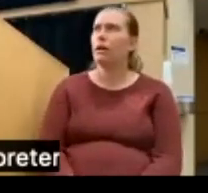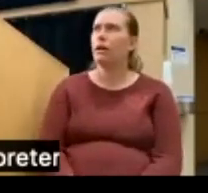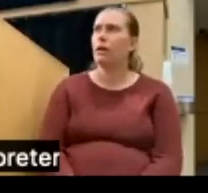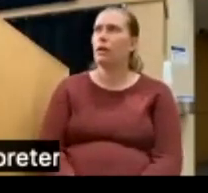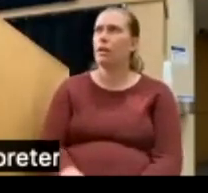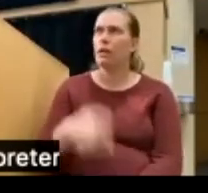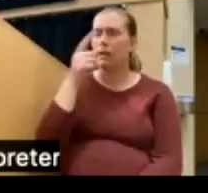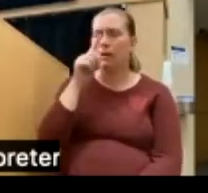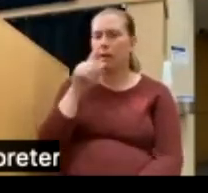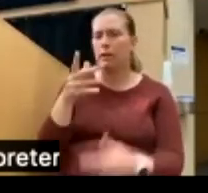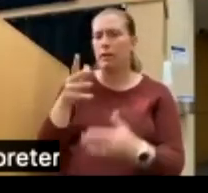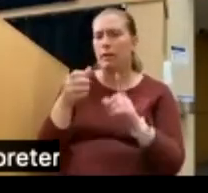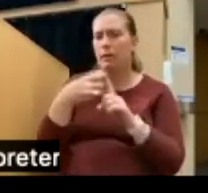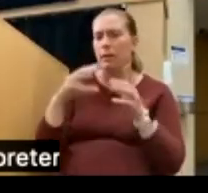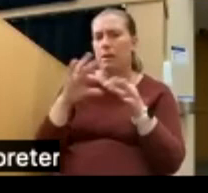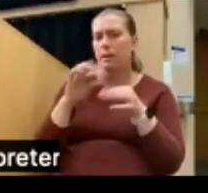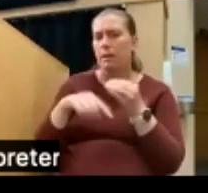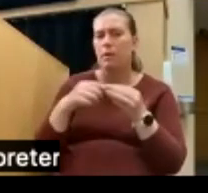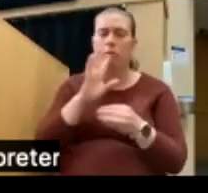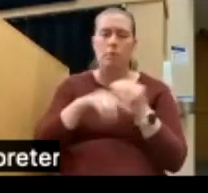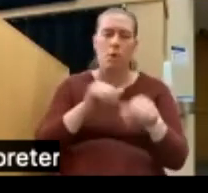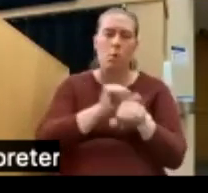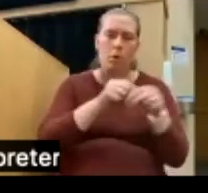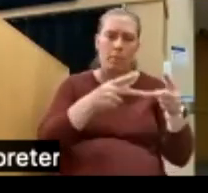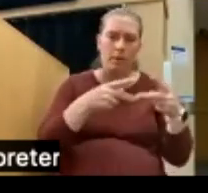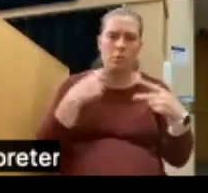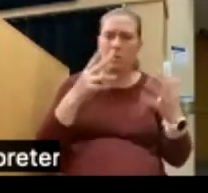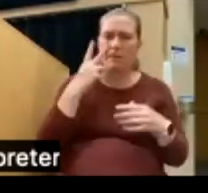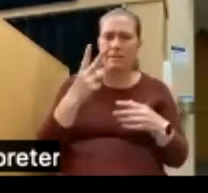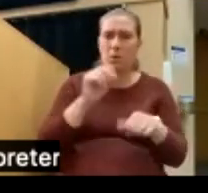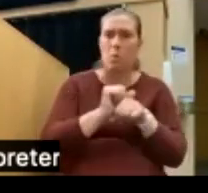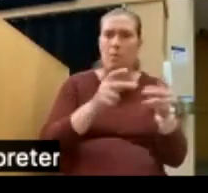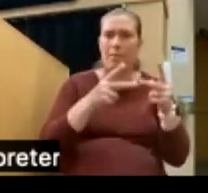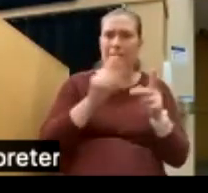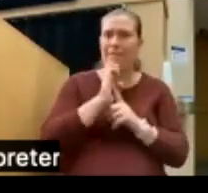Can you comment about, when you talk about workplace, we've seen a tremendous